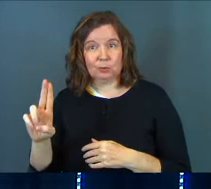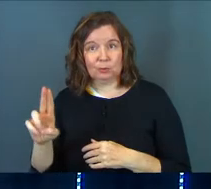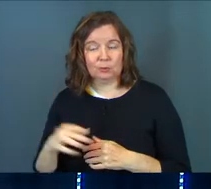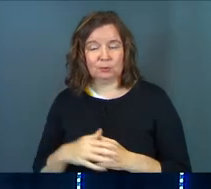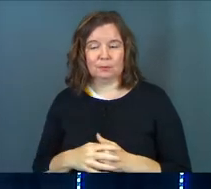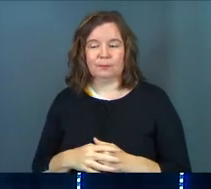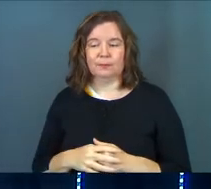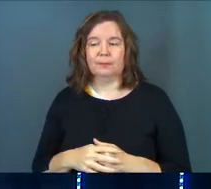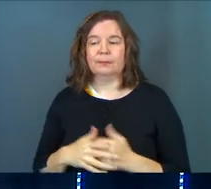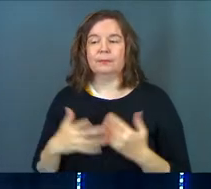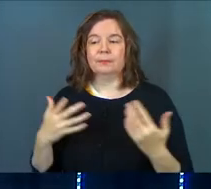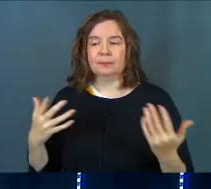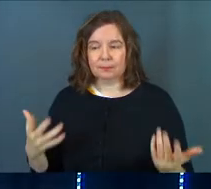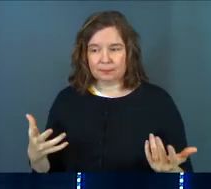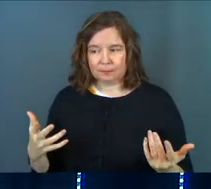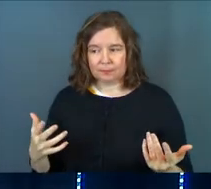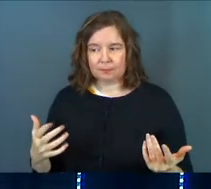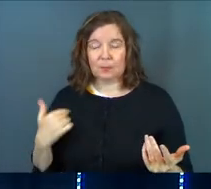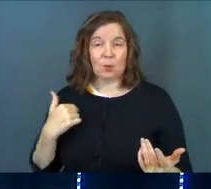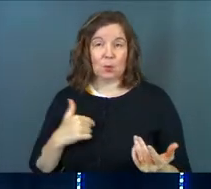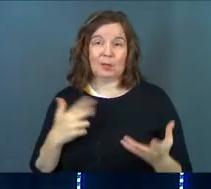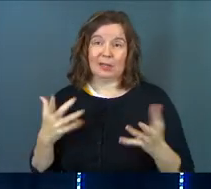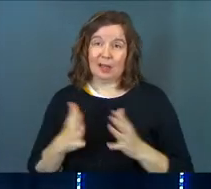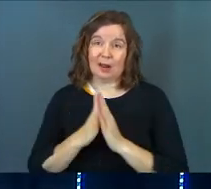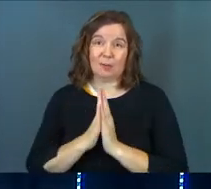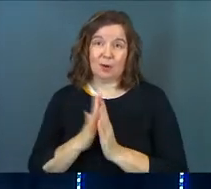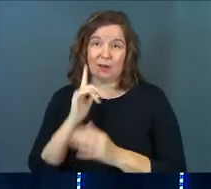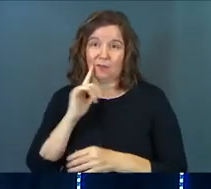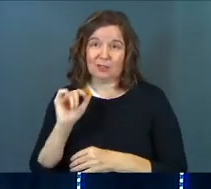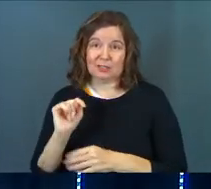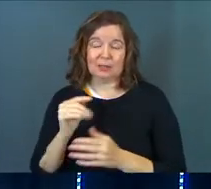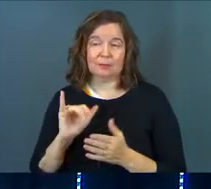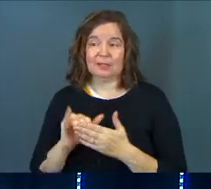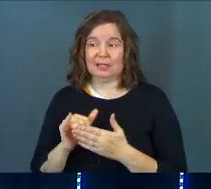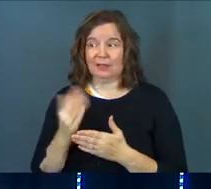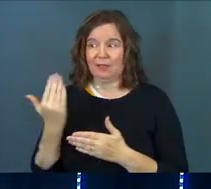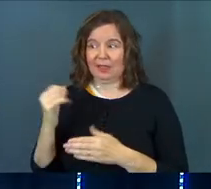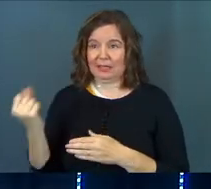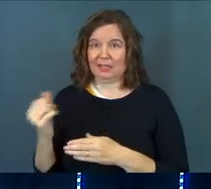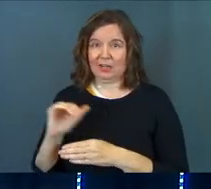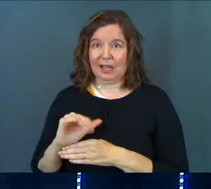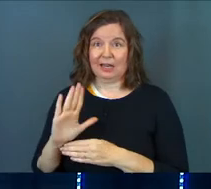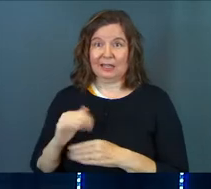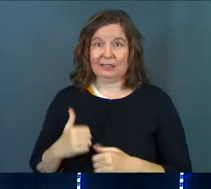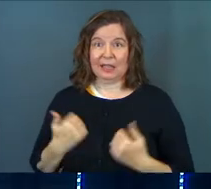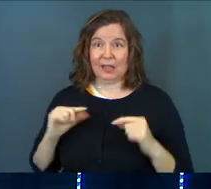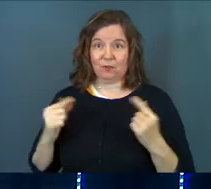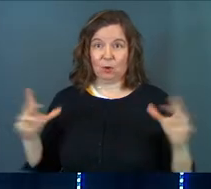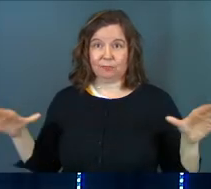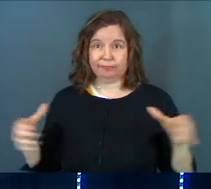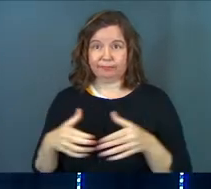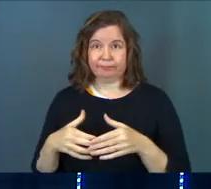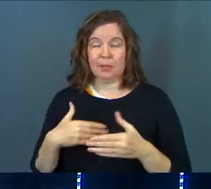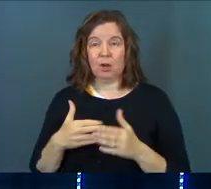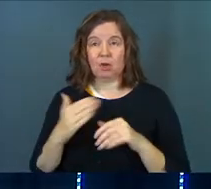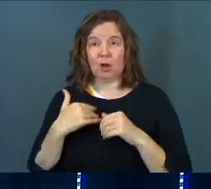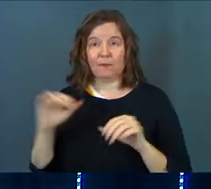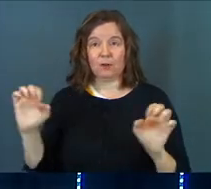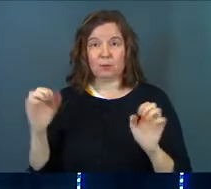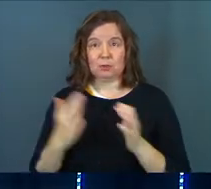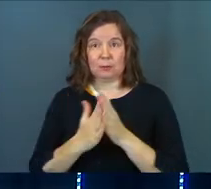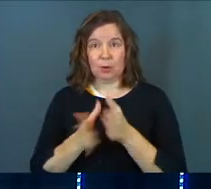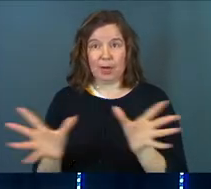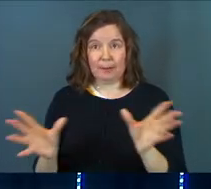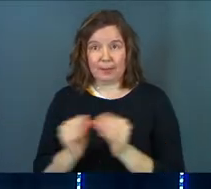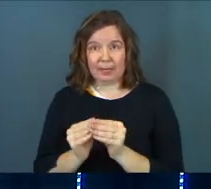ICU. And we did a lot of praying for Tim. Even last Saturday night, his life group came together and called for an